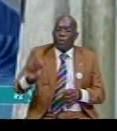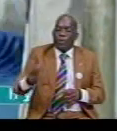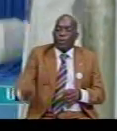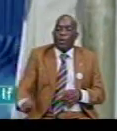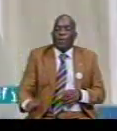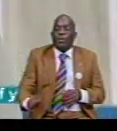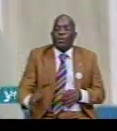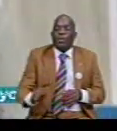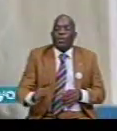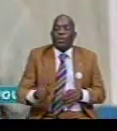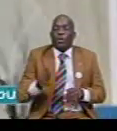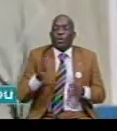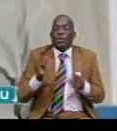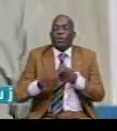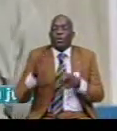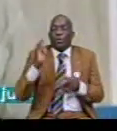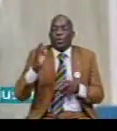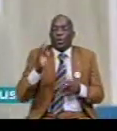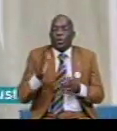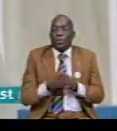also.